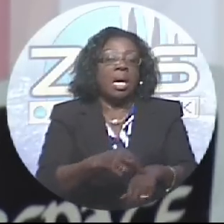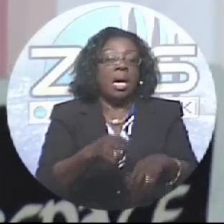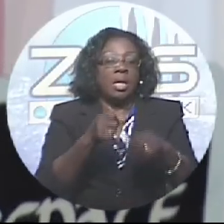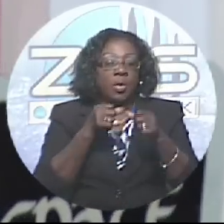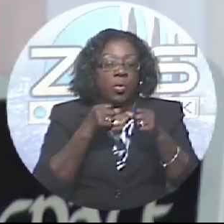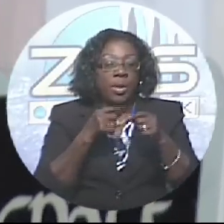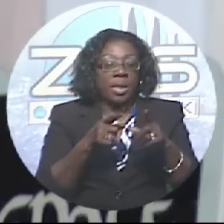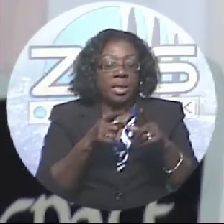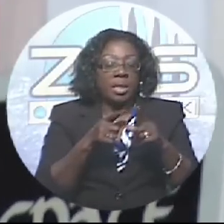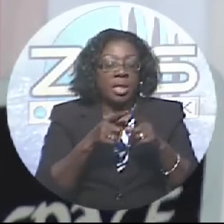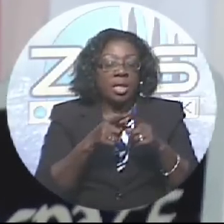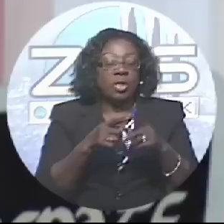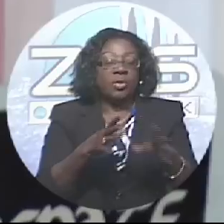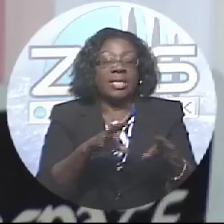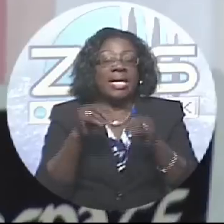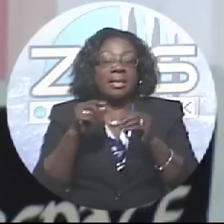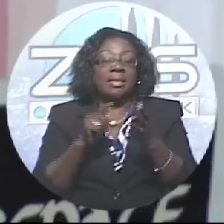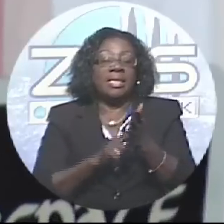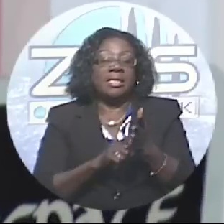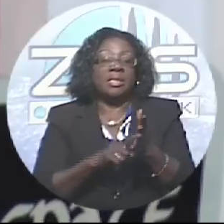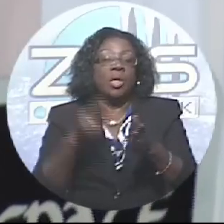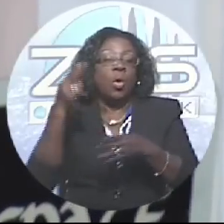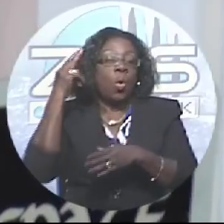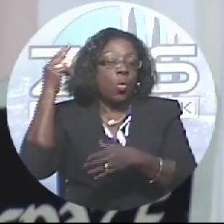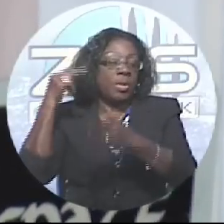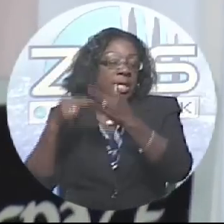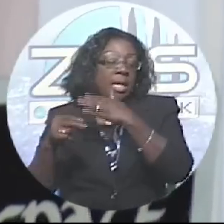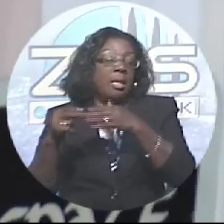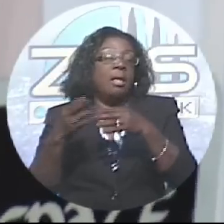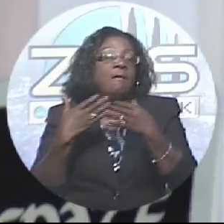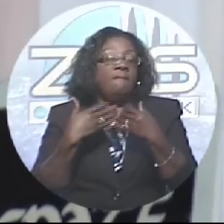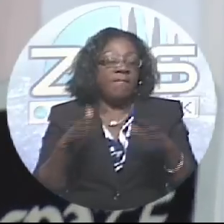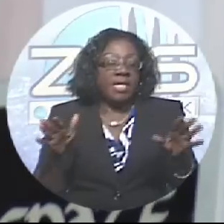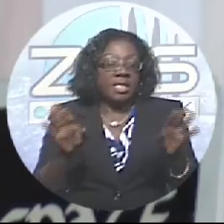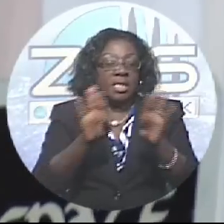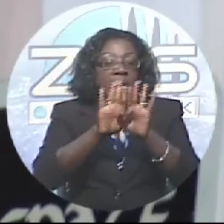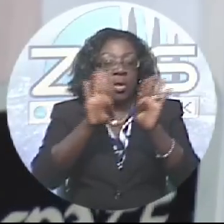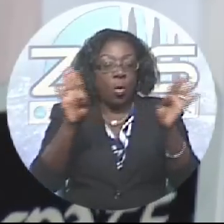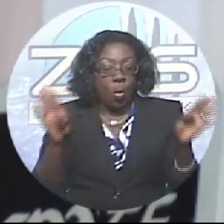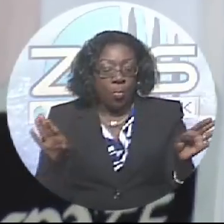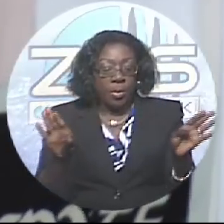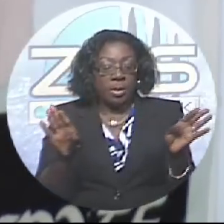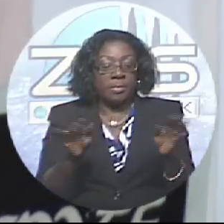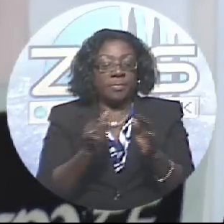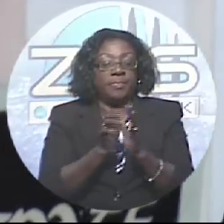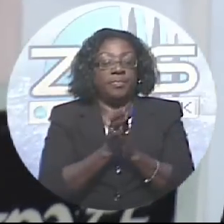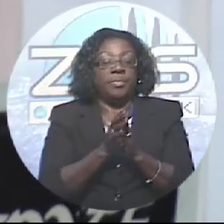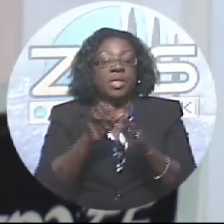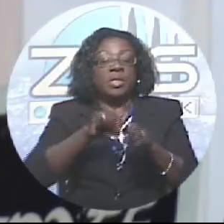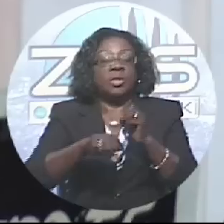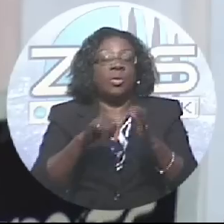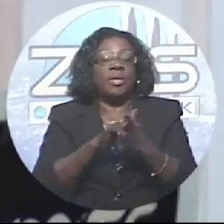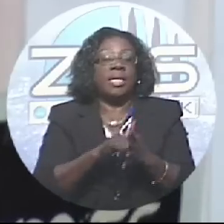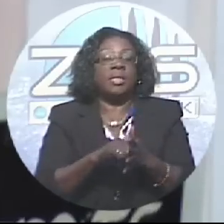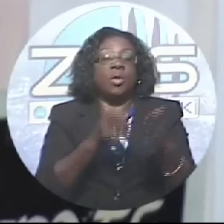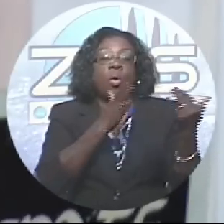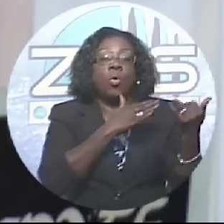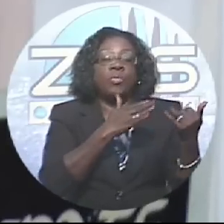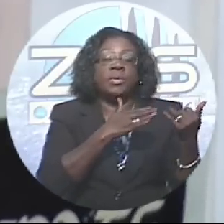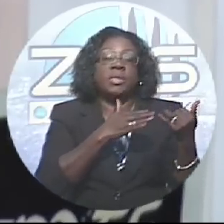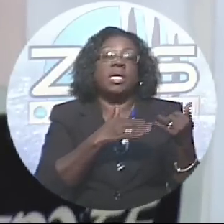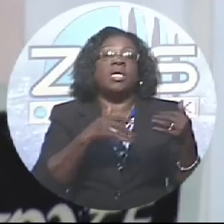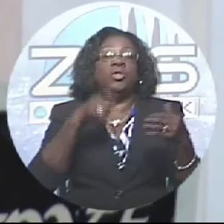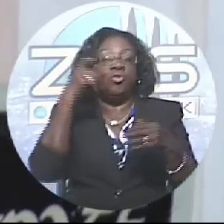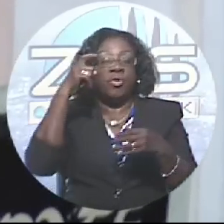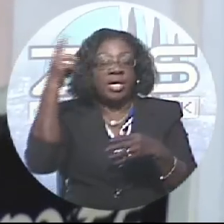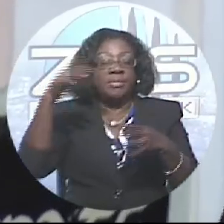hard on getting this project remobilized, open, and successfully operated so that these hopes and dreams and aspirations